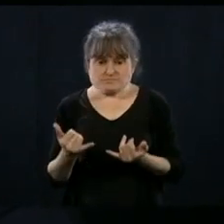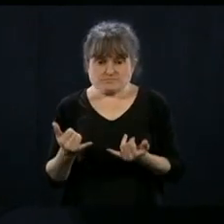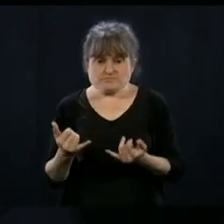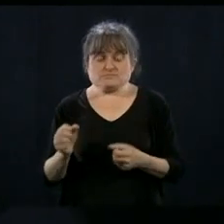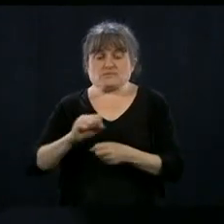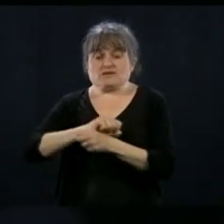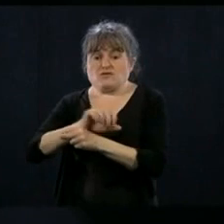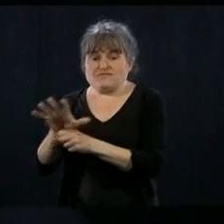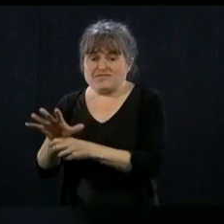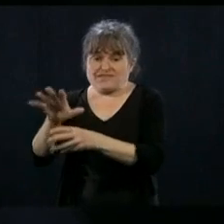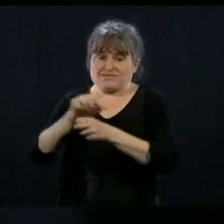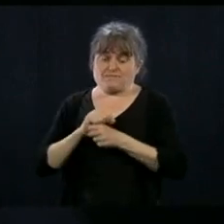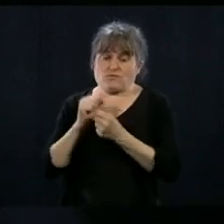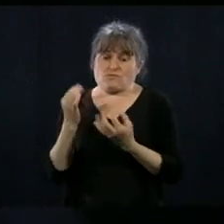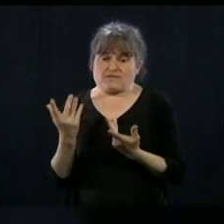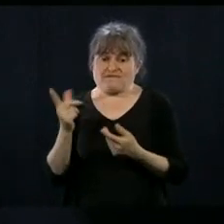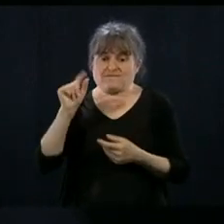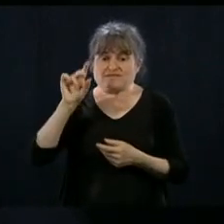We have over